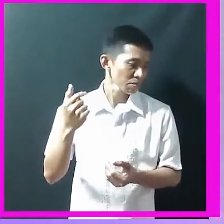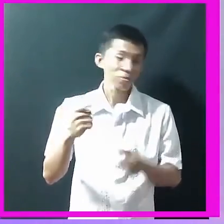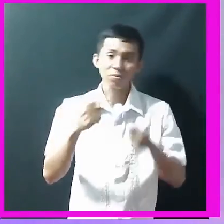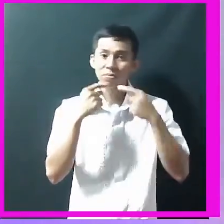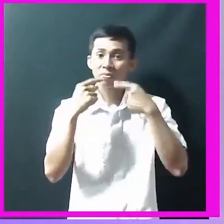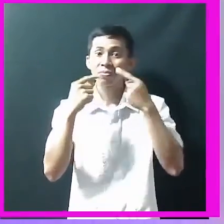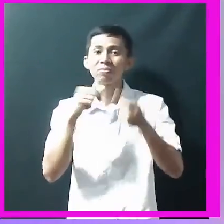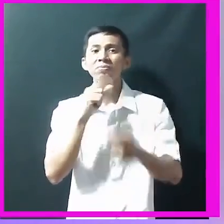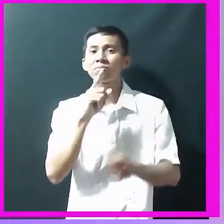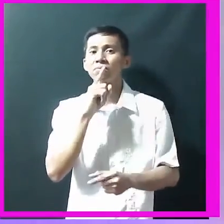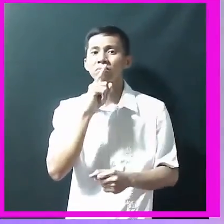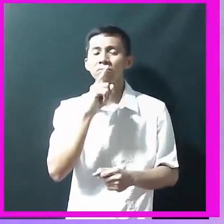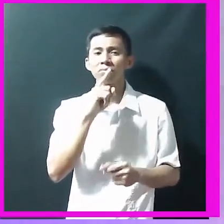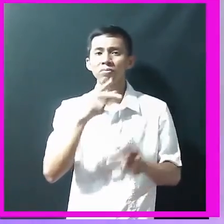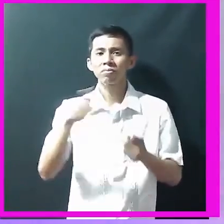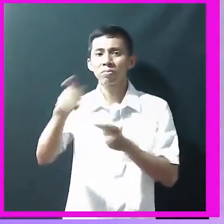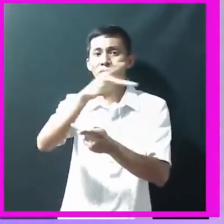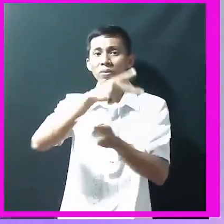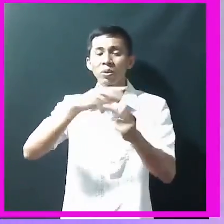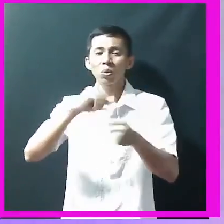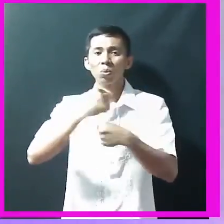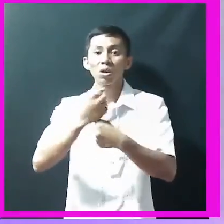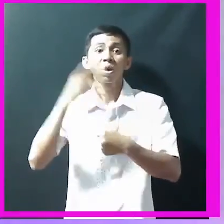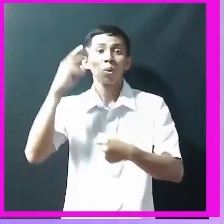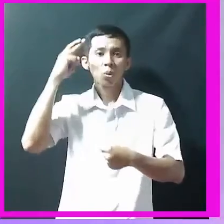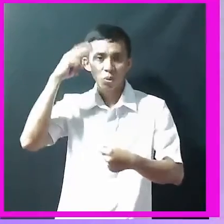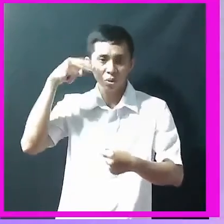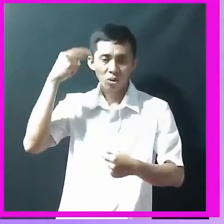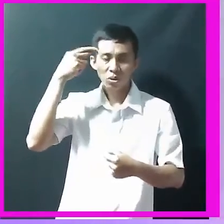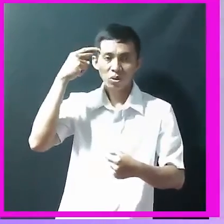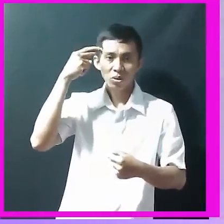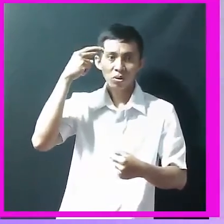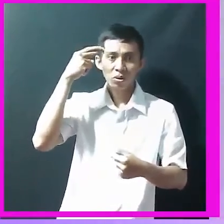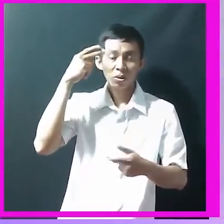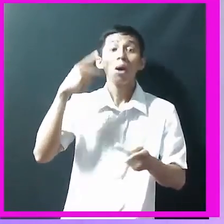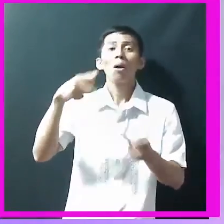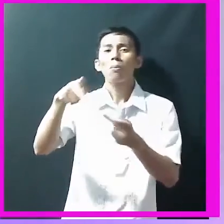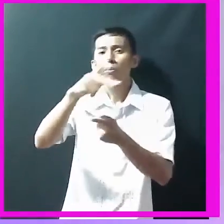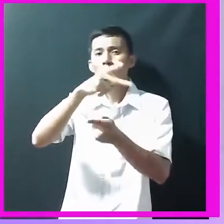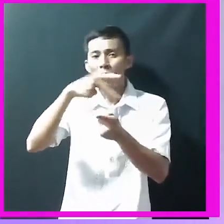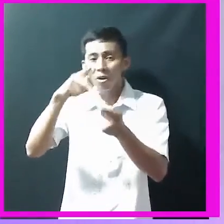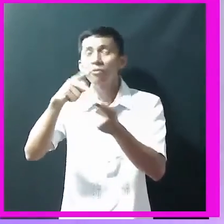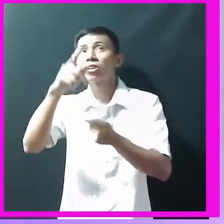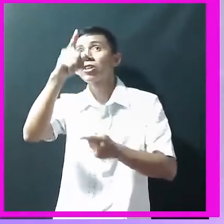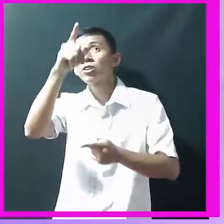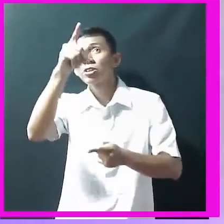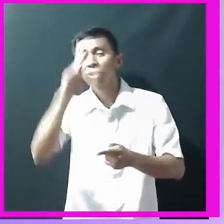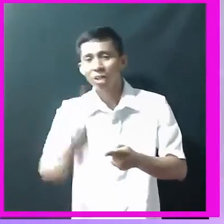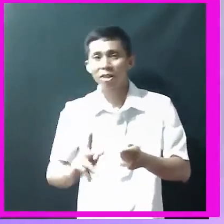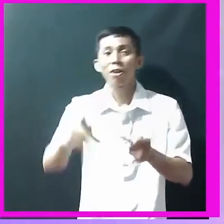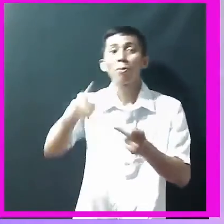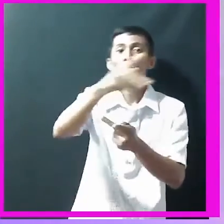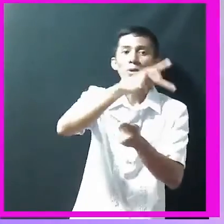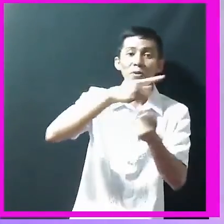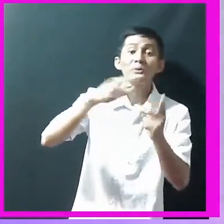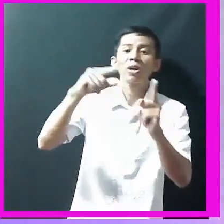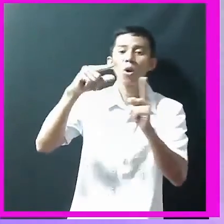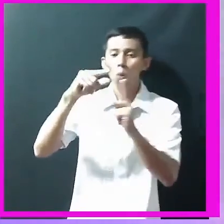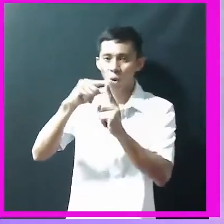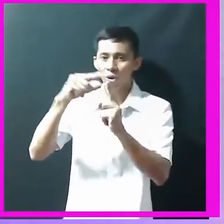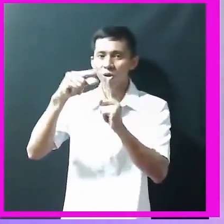perfecto? Pero himuon ta na nga rason nga muduol ta sa perpekto nga Ginoo o sa perpekto nga pulong sa